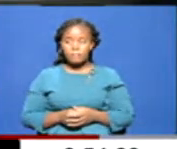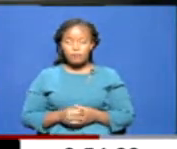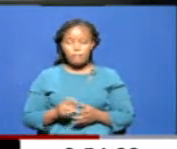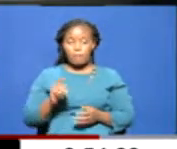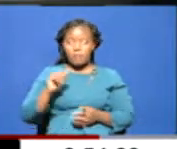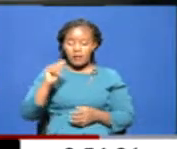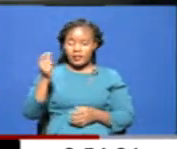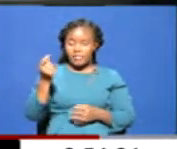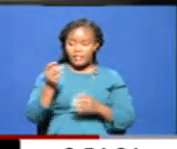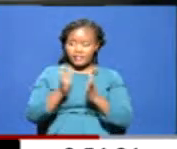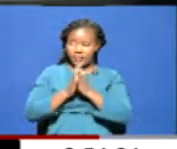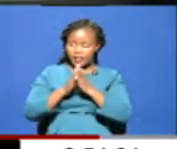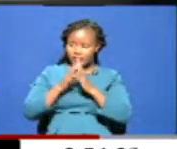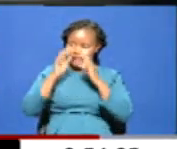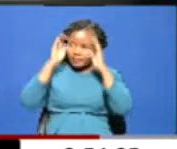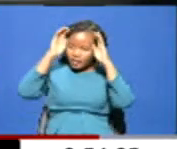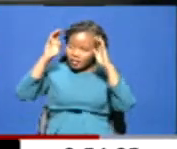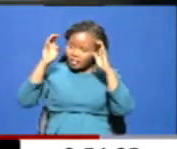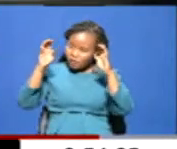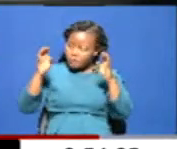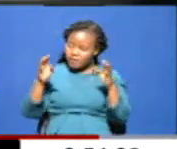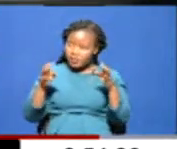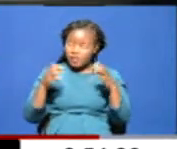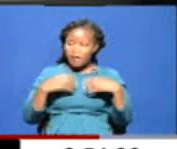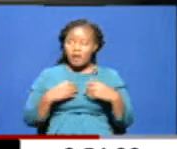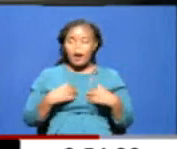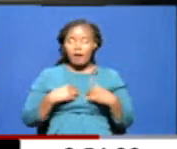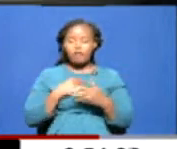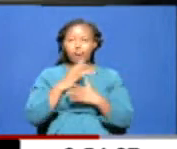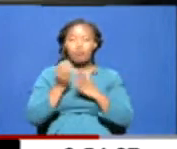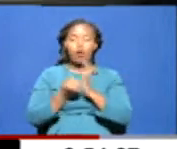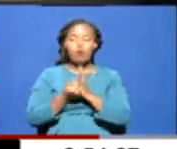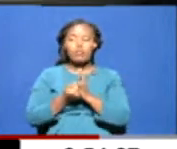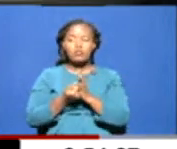Tsehe Olemu Maru took the honors at the